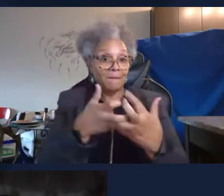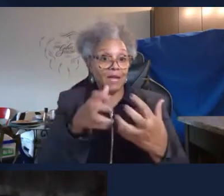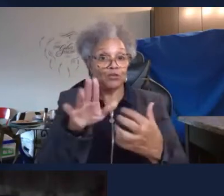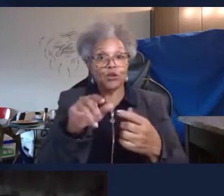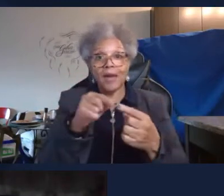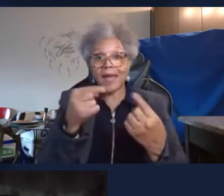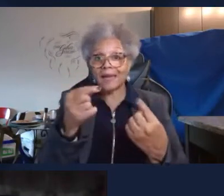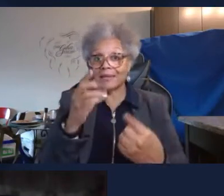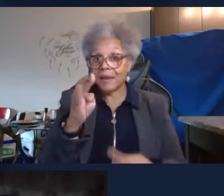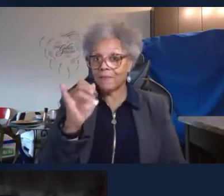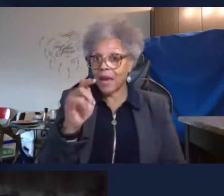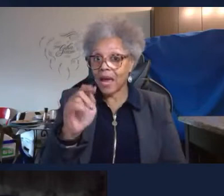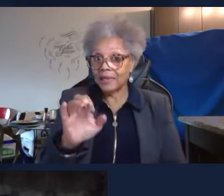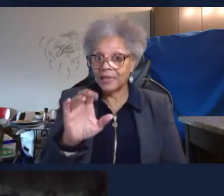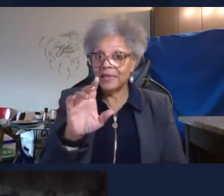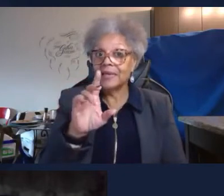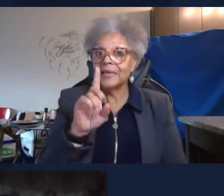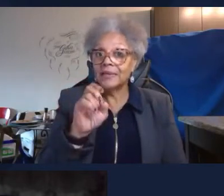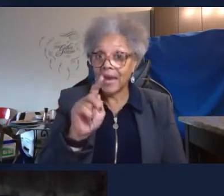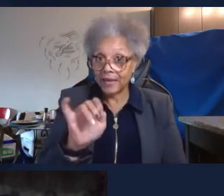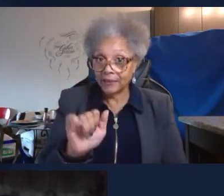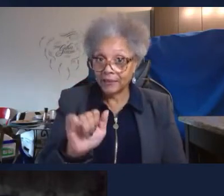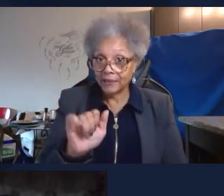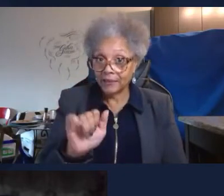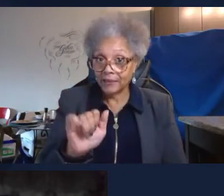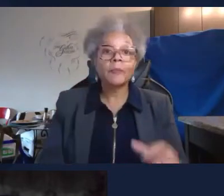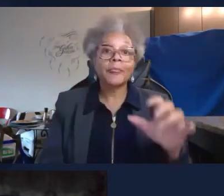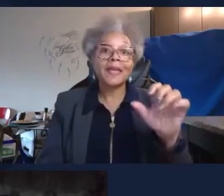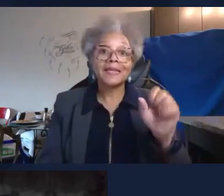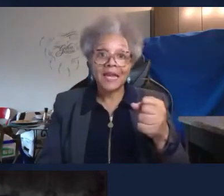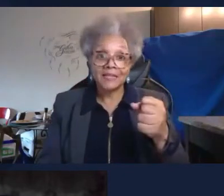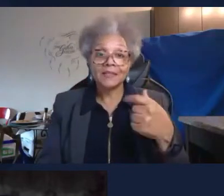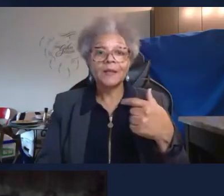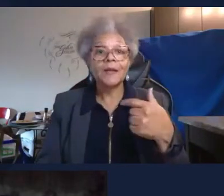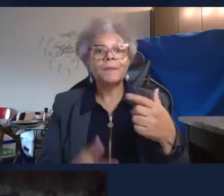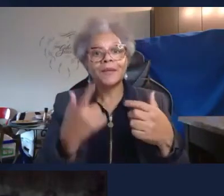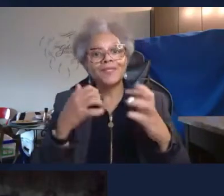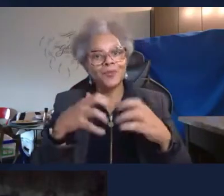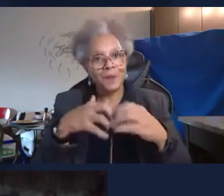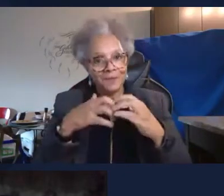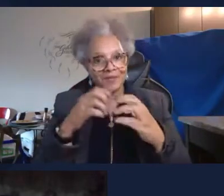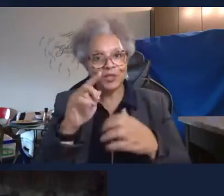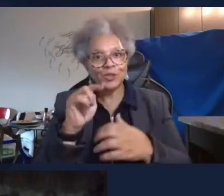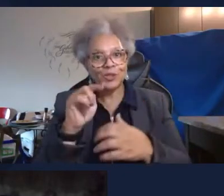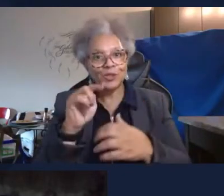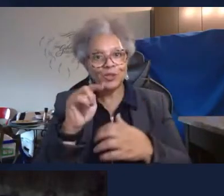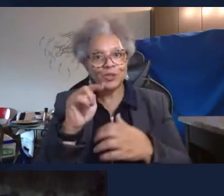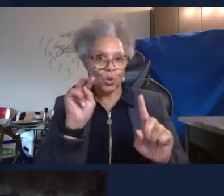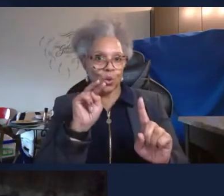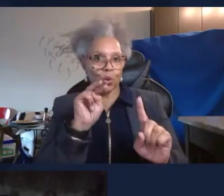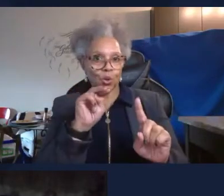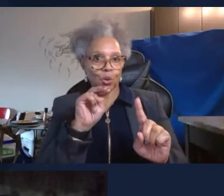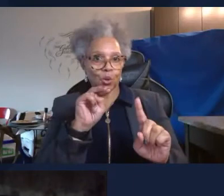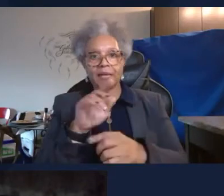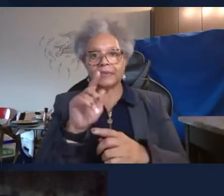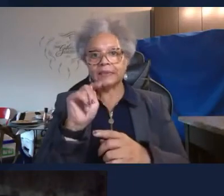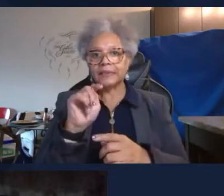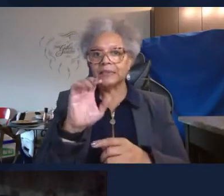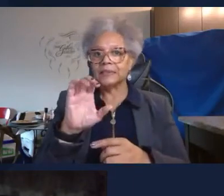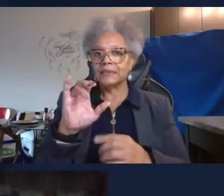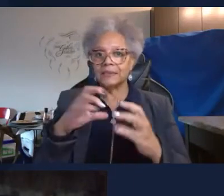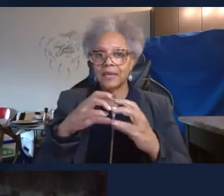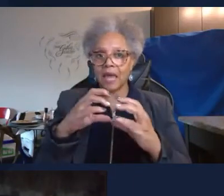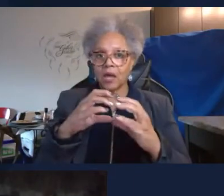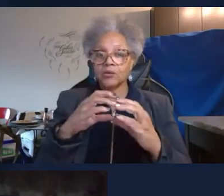Okay, so yes, we can, because we are also building the tools to look at T cells. So of course, what most people will do